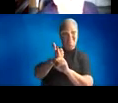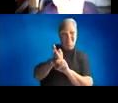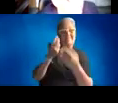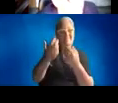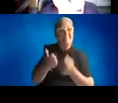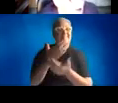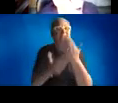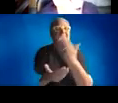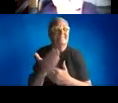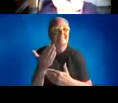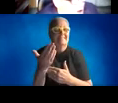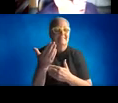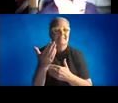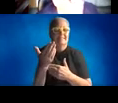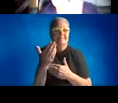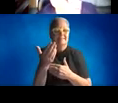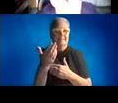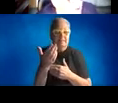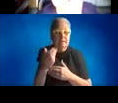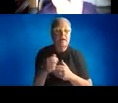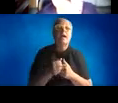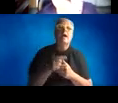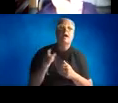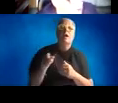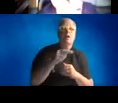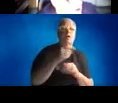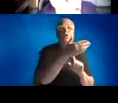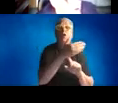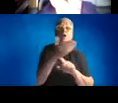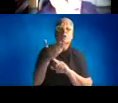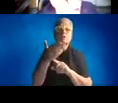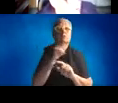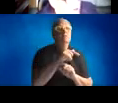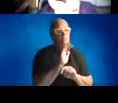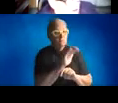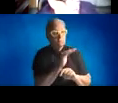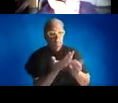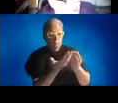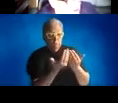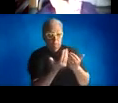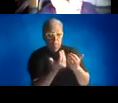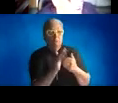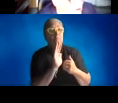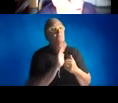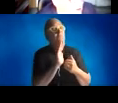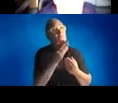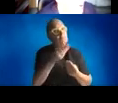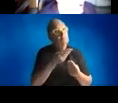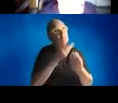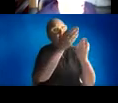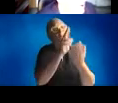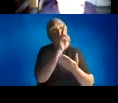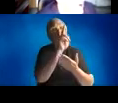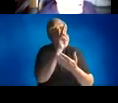countries are asked to submit reports, DPOs and other civil society organizations can put